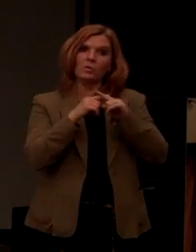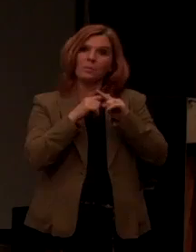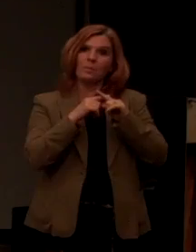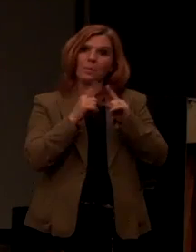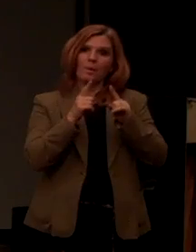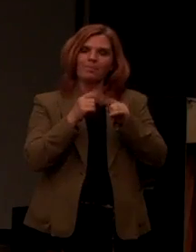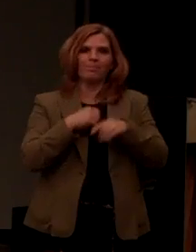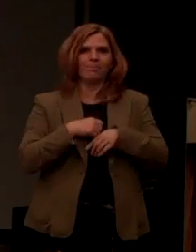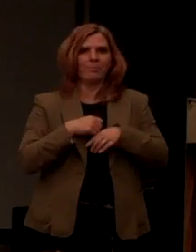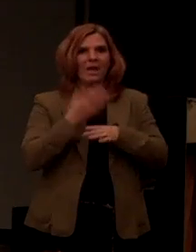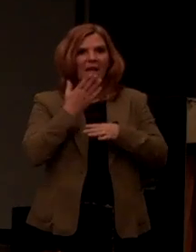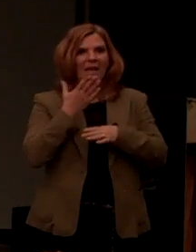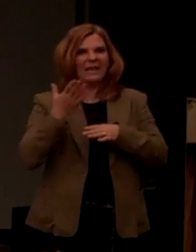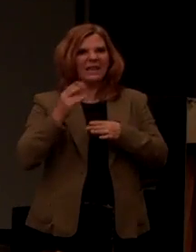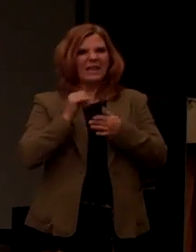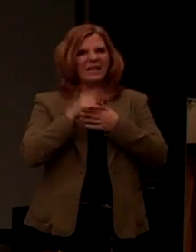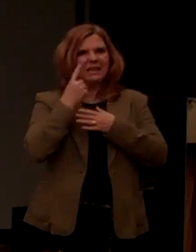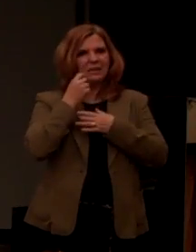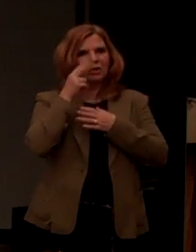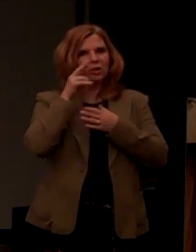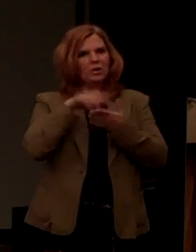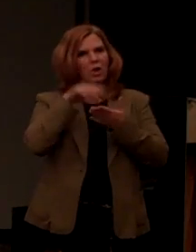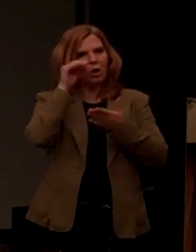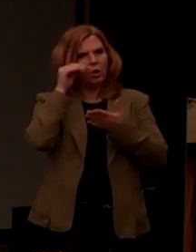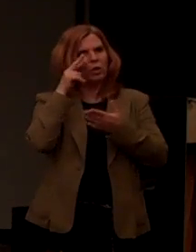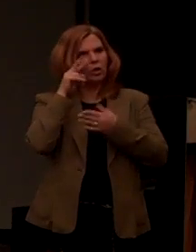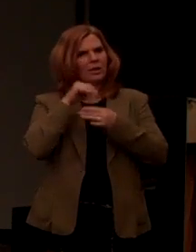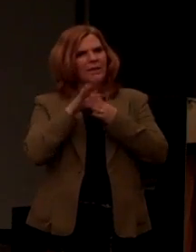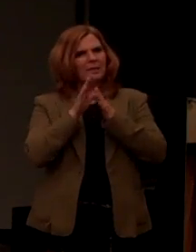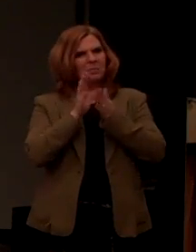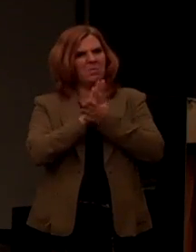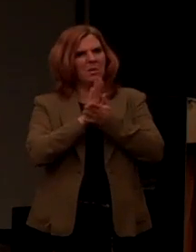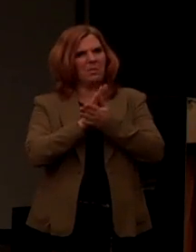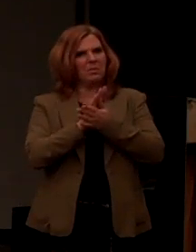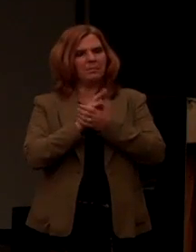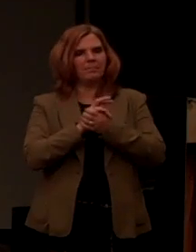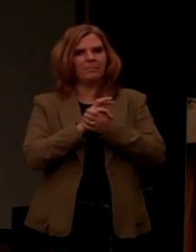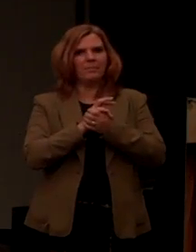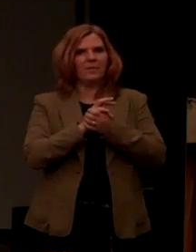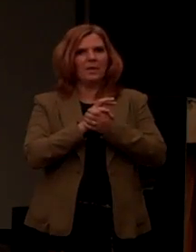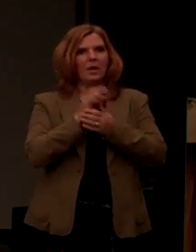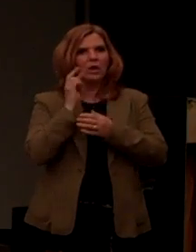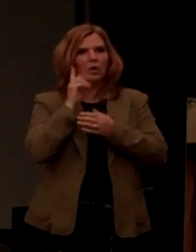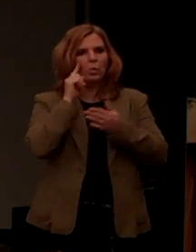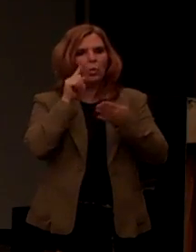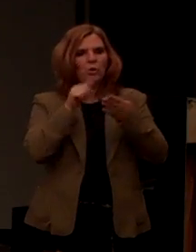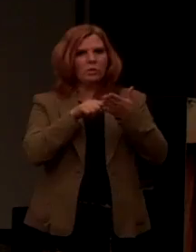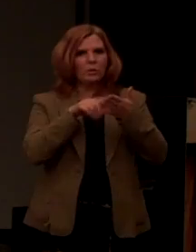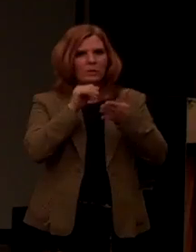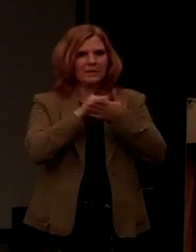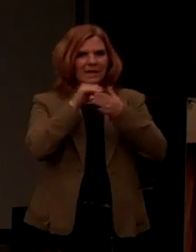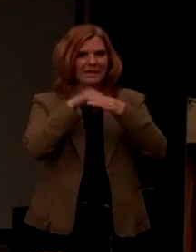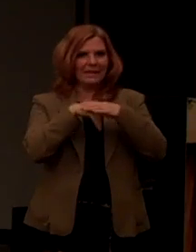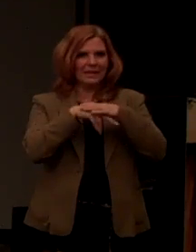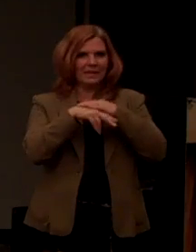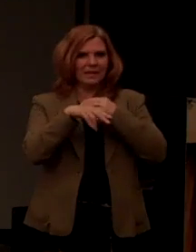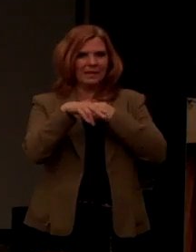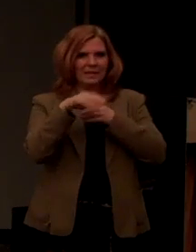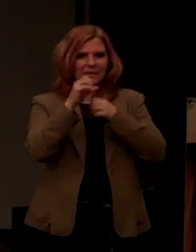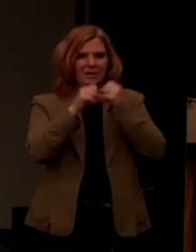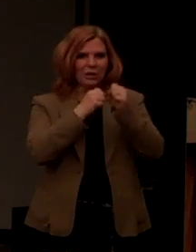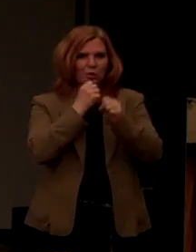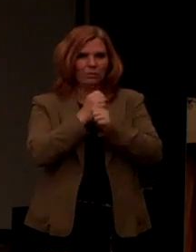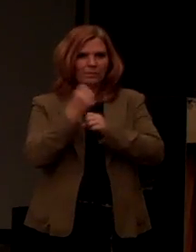and the thing that I just learned by looking at that document not very long ago, you will notice in that census